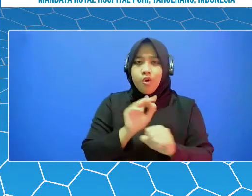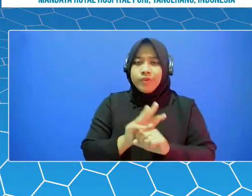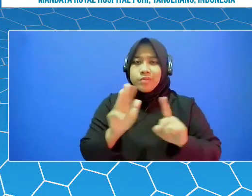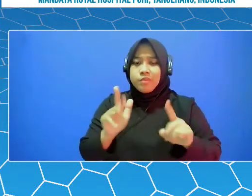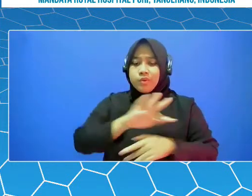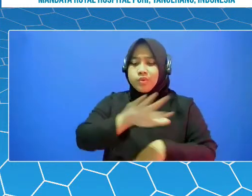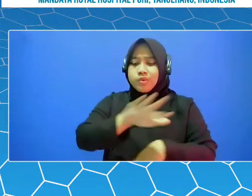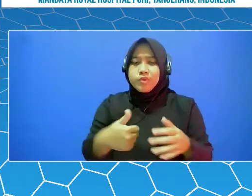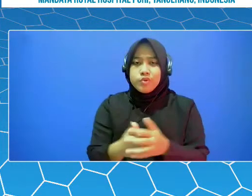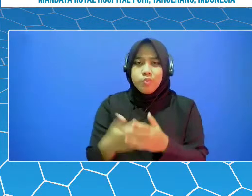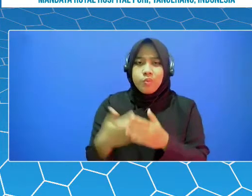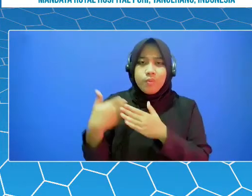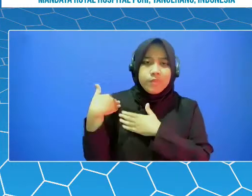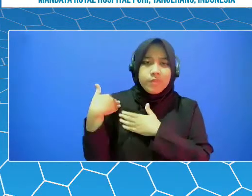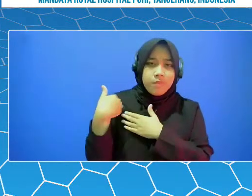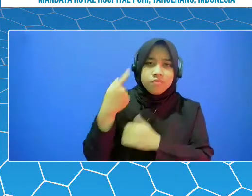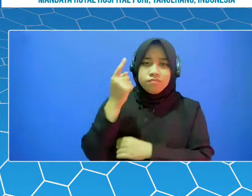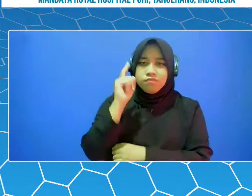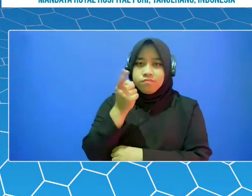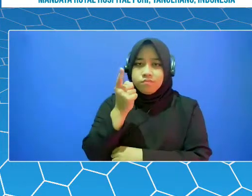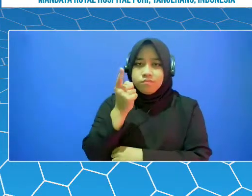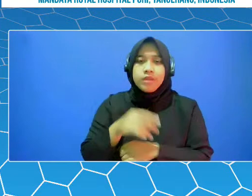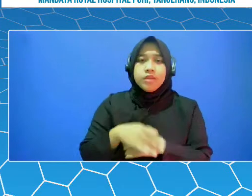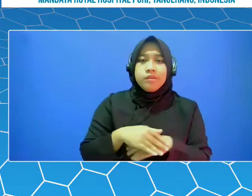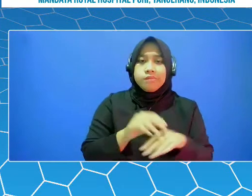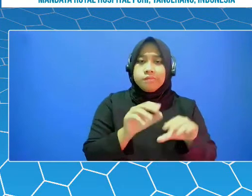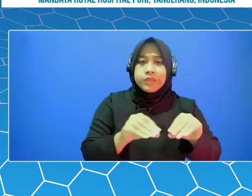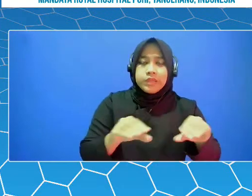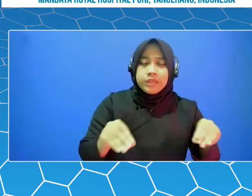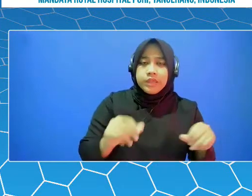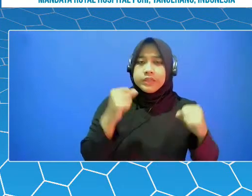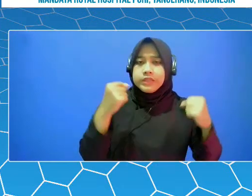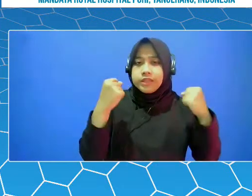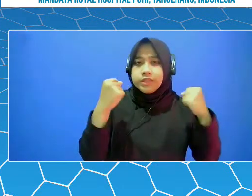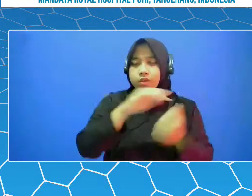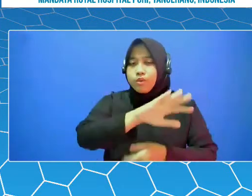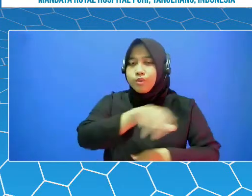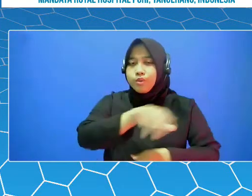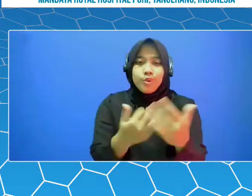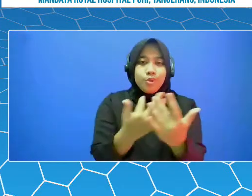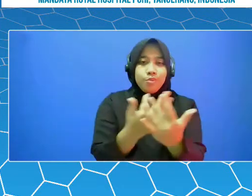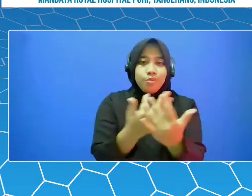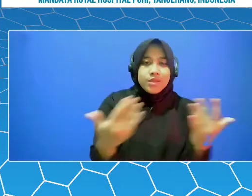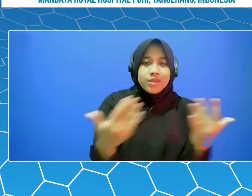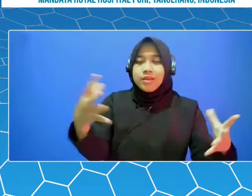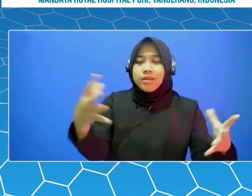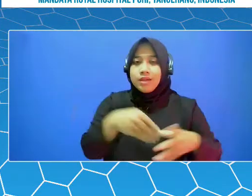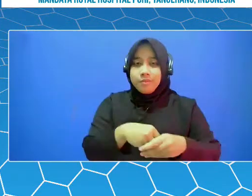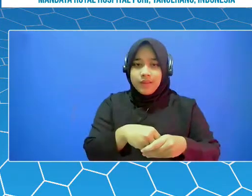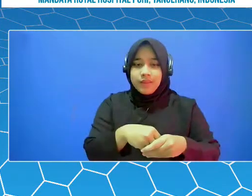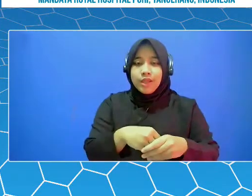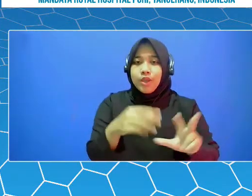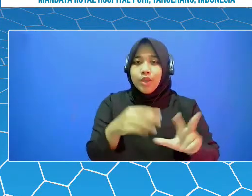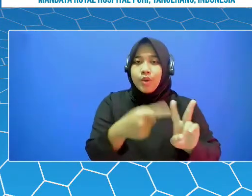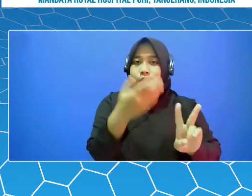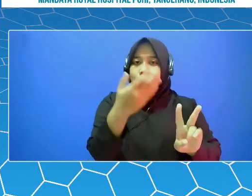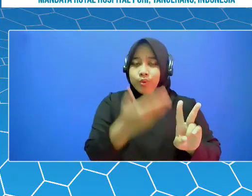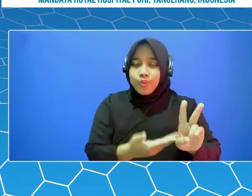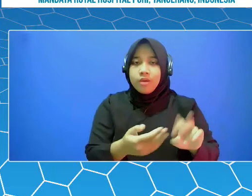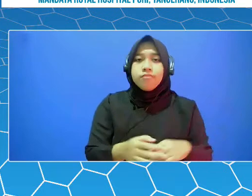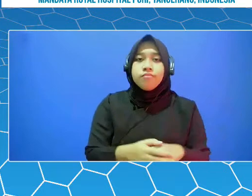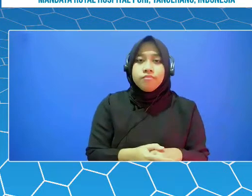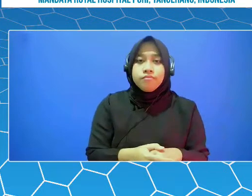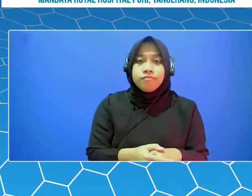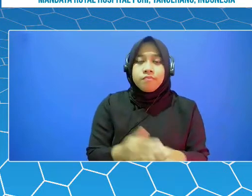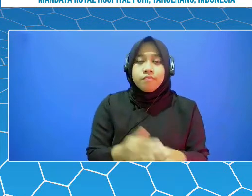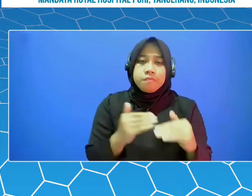and also the medical workers and all of the society there. The second is to advance care to provide Indonesian people